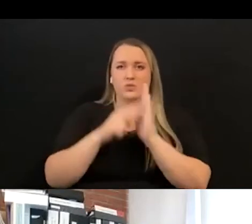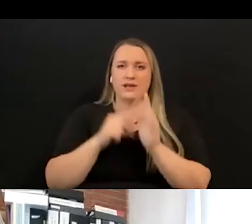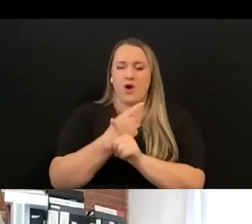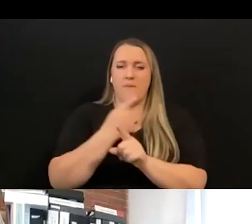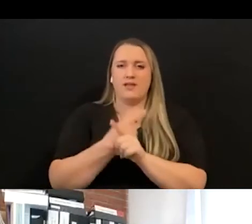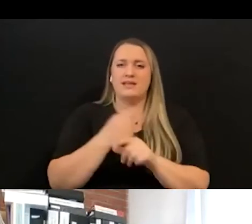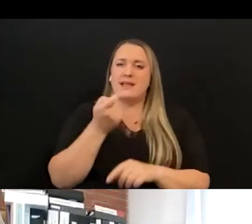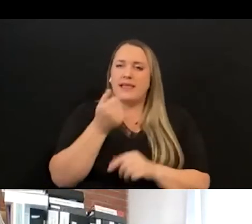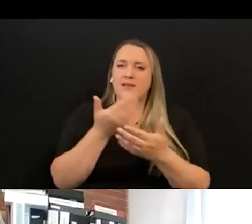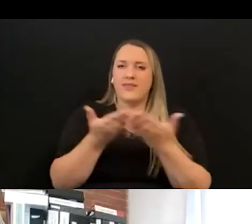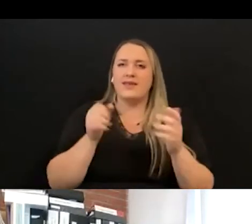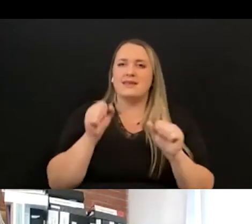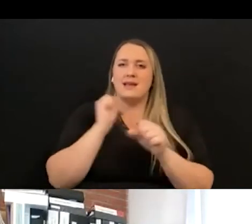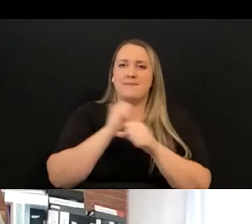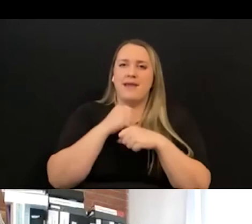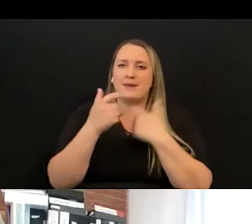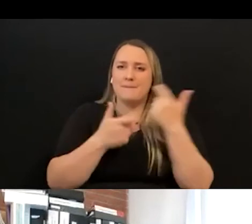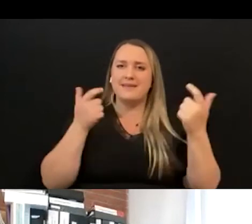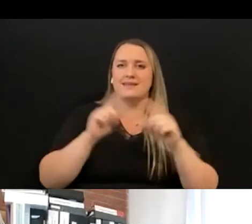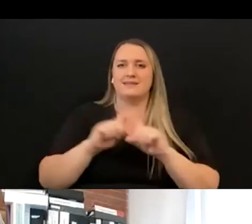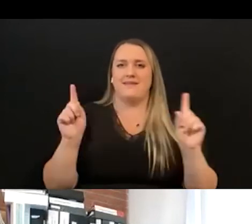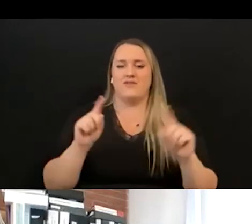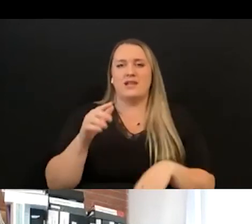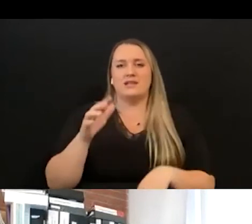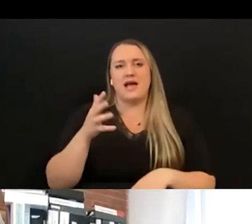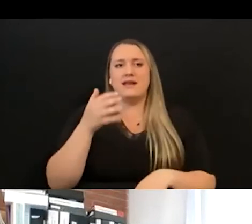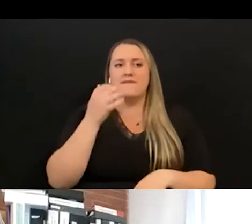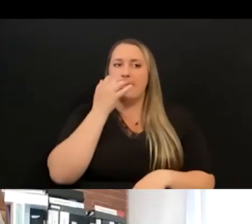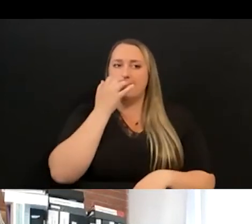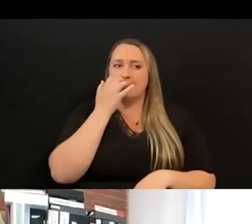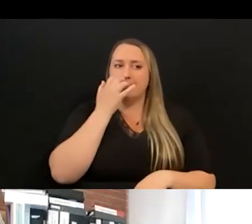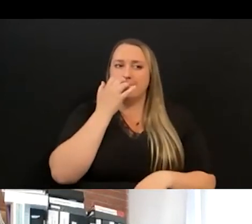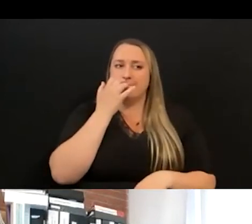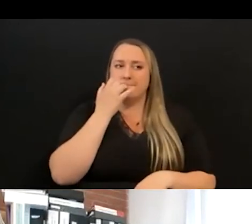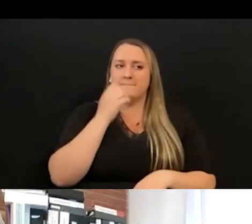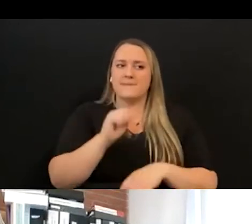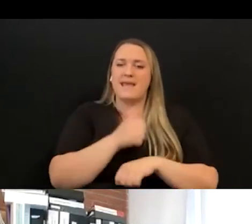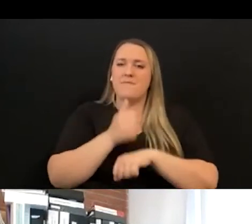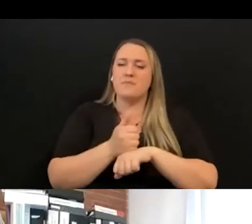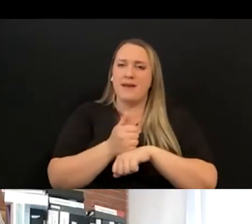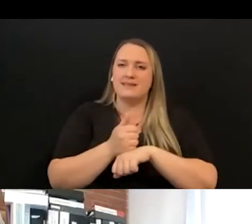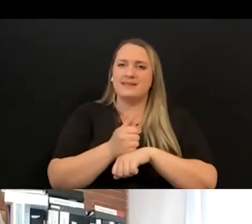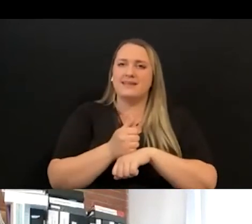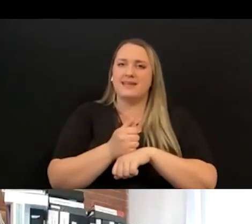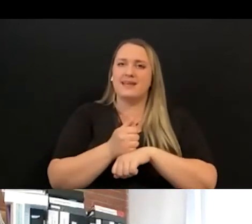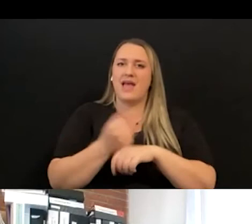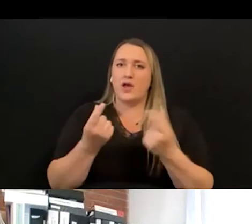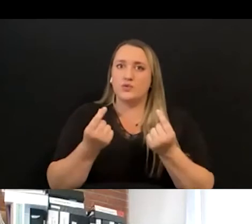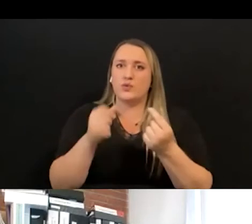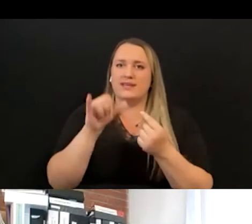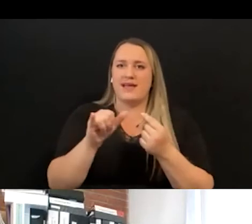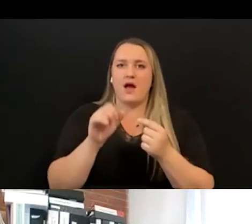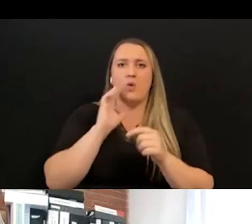difference. And you know, just kind of implementing these it can make a big difference.